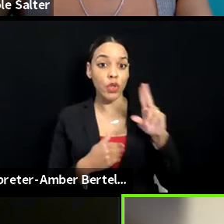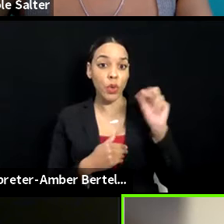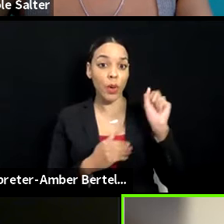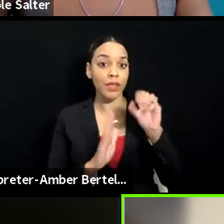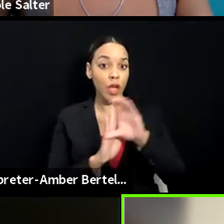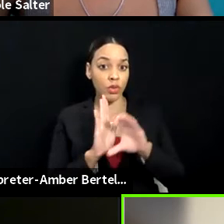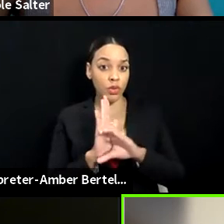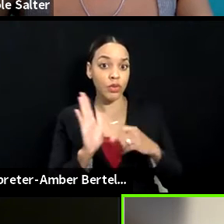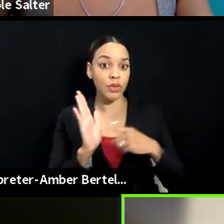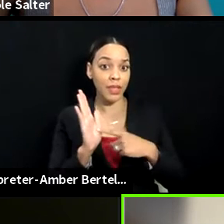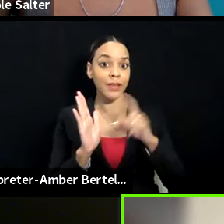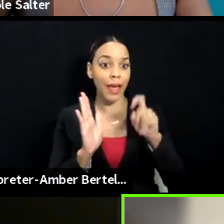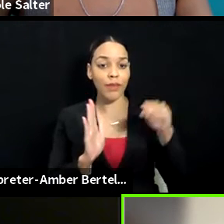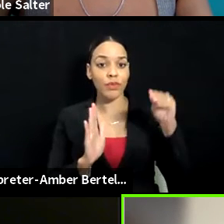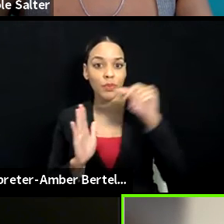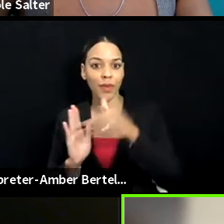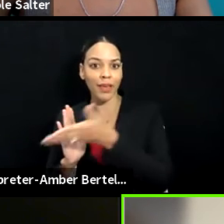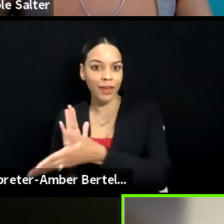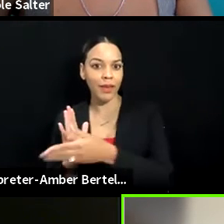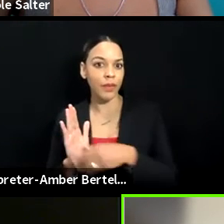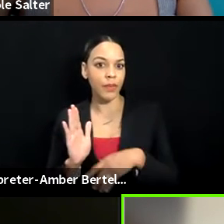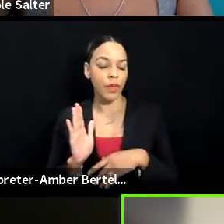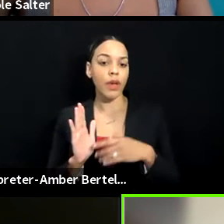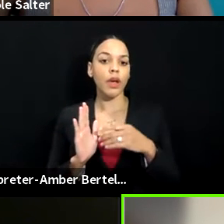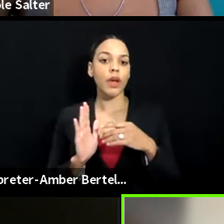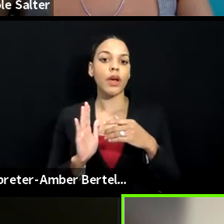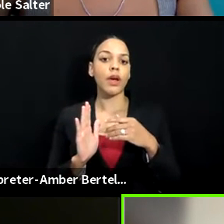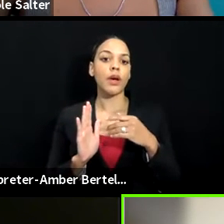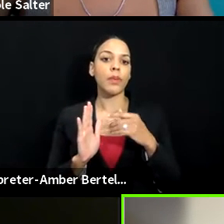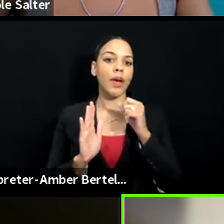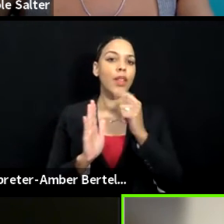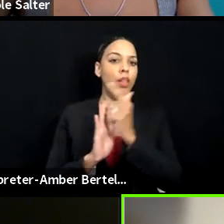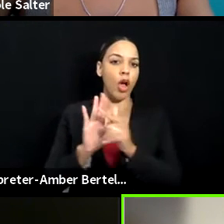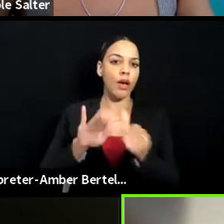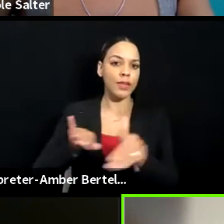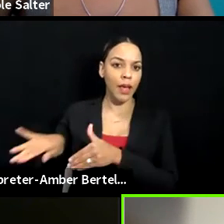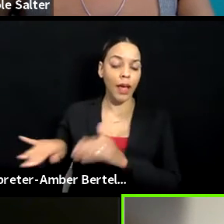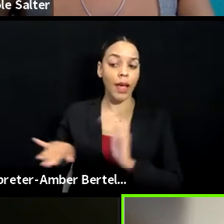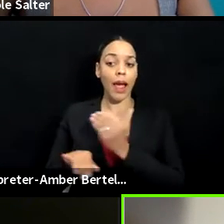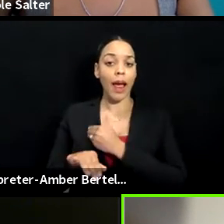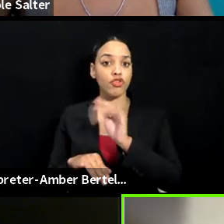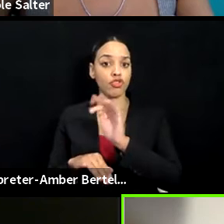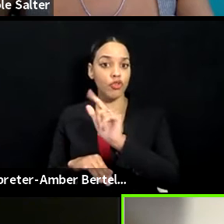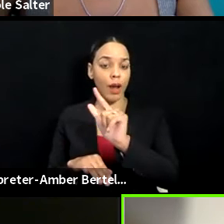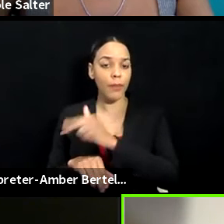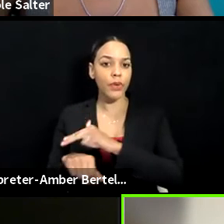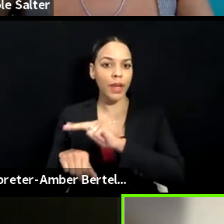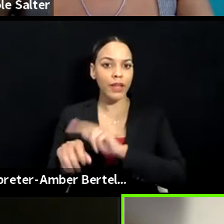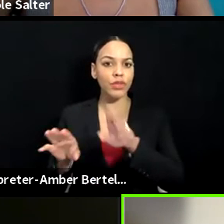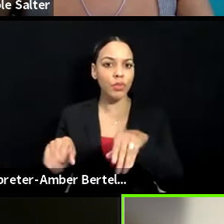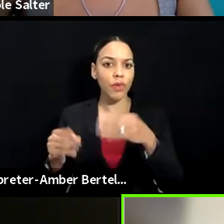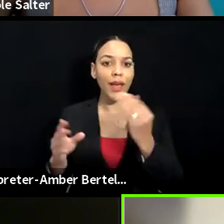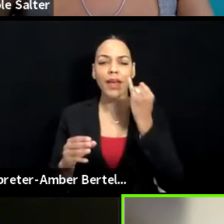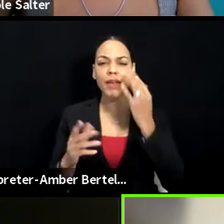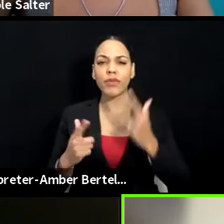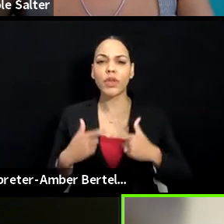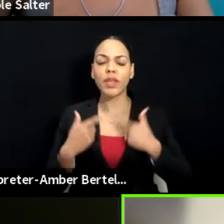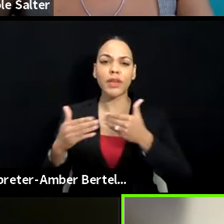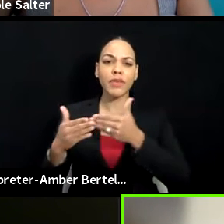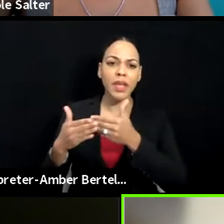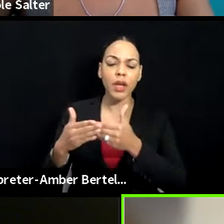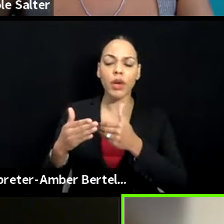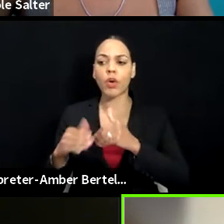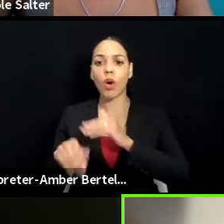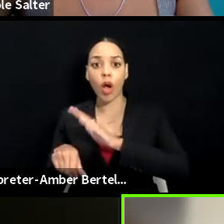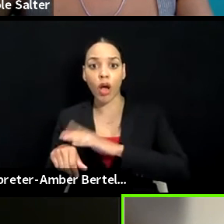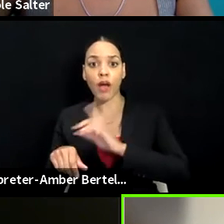But beyond the lawful duty, our tribal nations provide, when you're living near or on a tribal